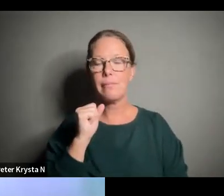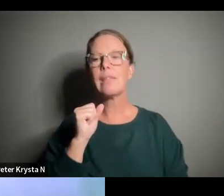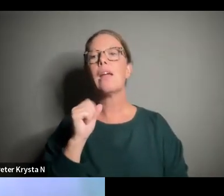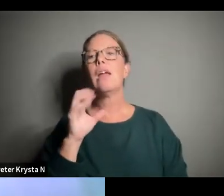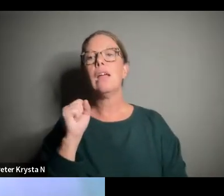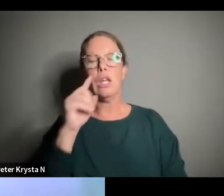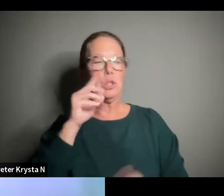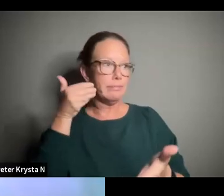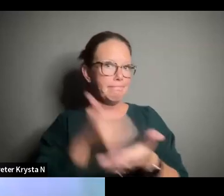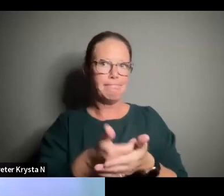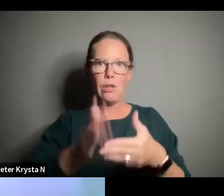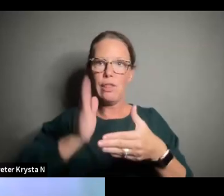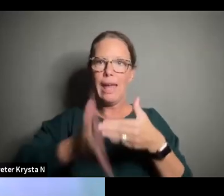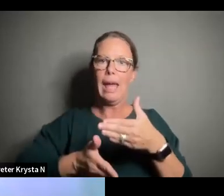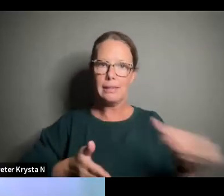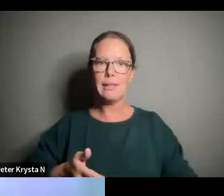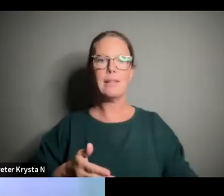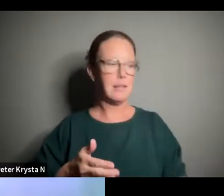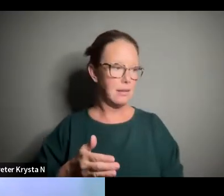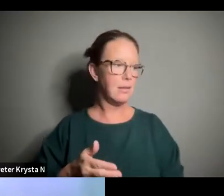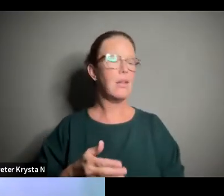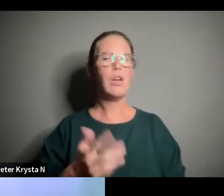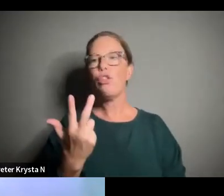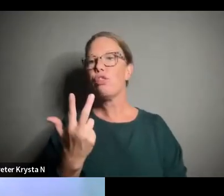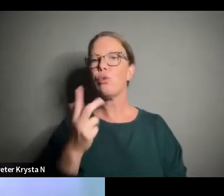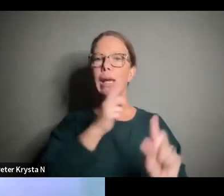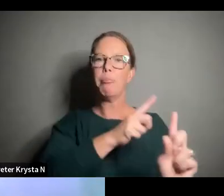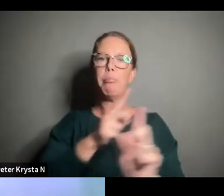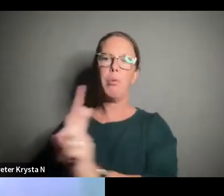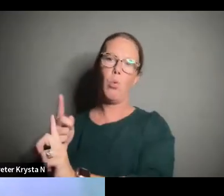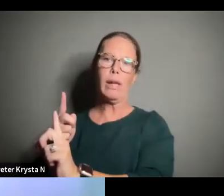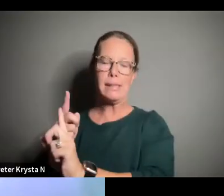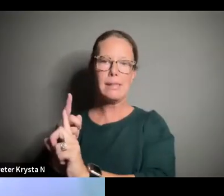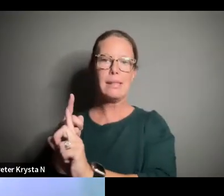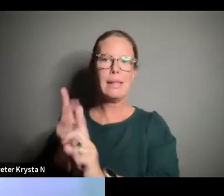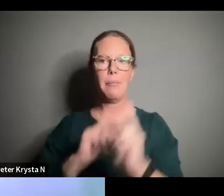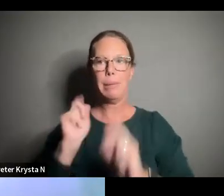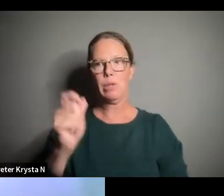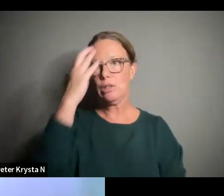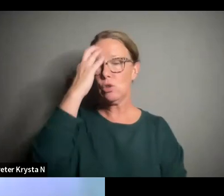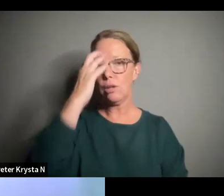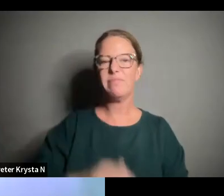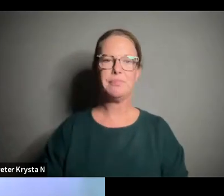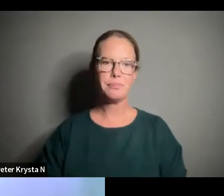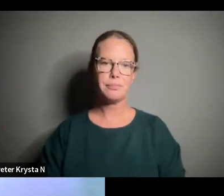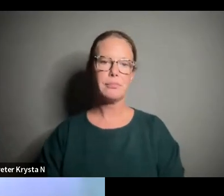coming close to the end of our hour. What are the 3 points that people need to know about this?